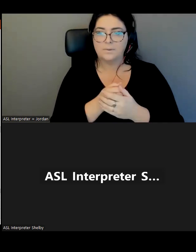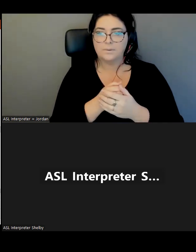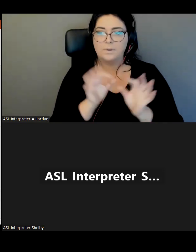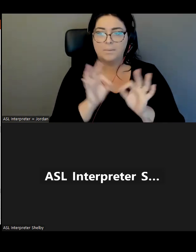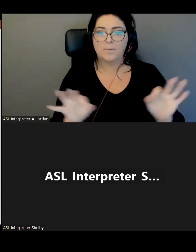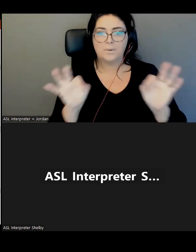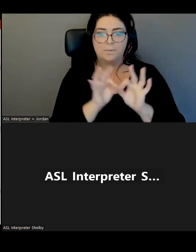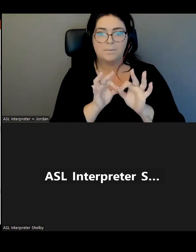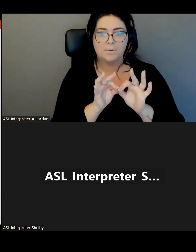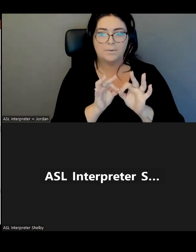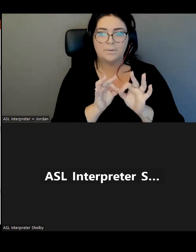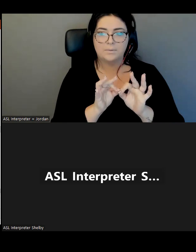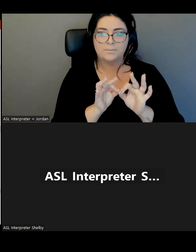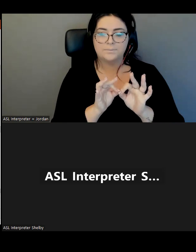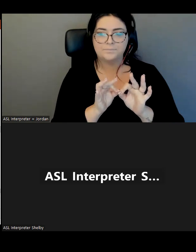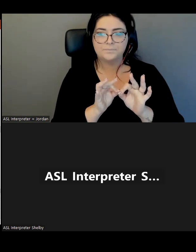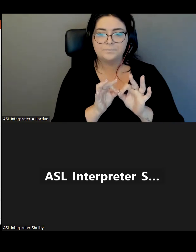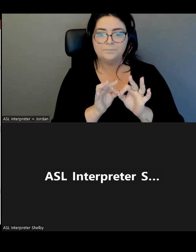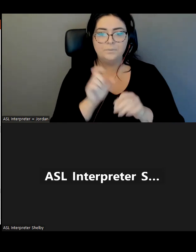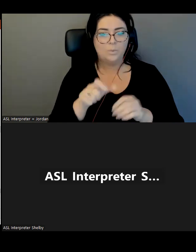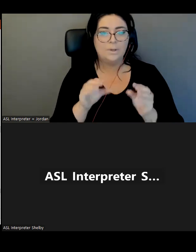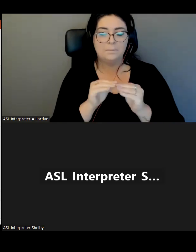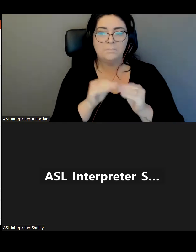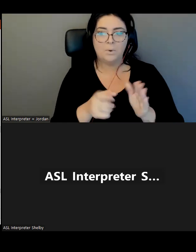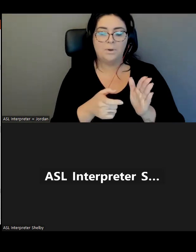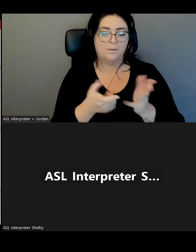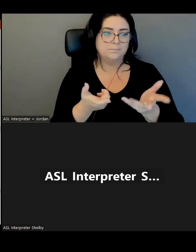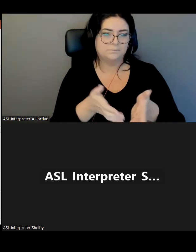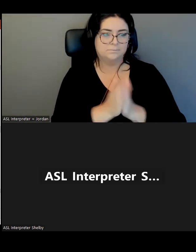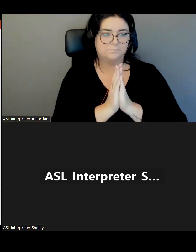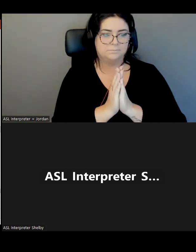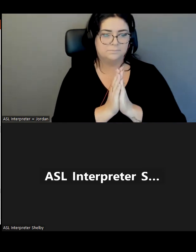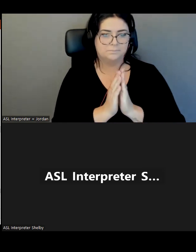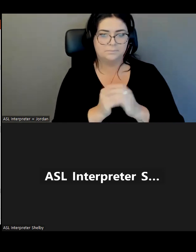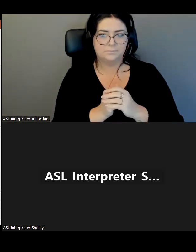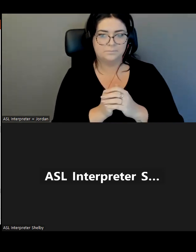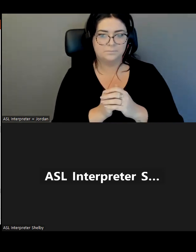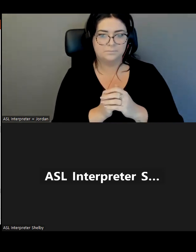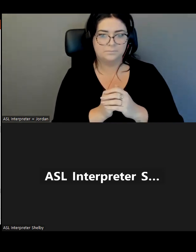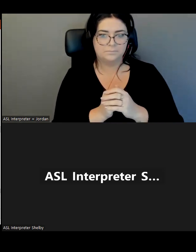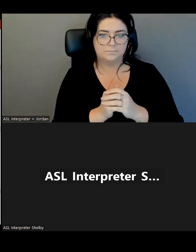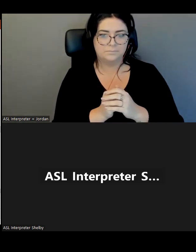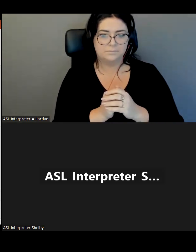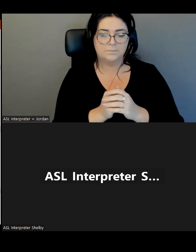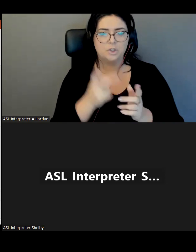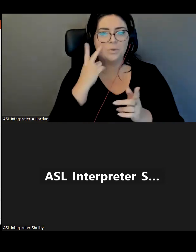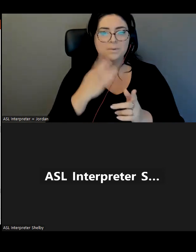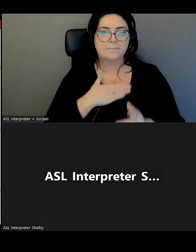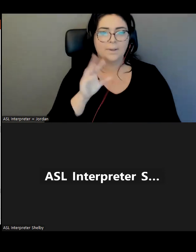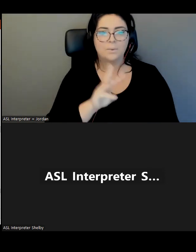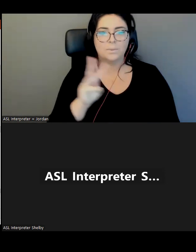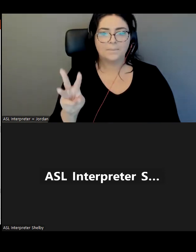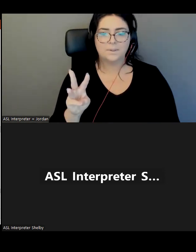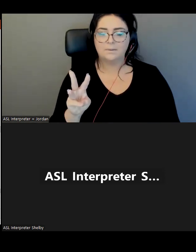would just love to receive more requests. And I've included my website there.